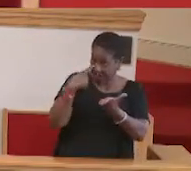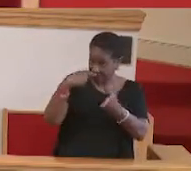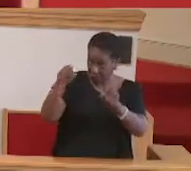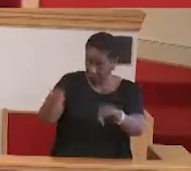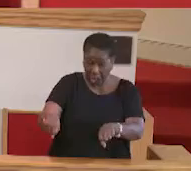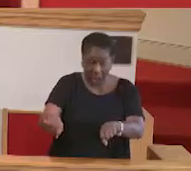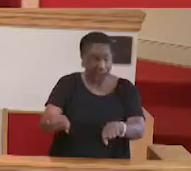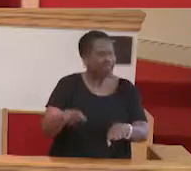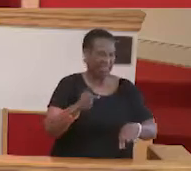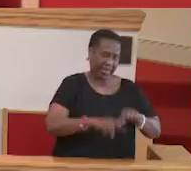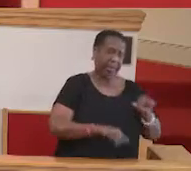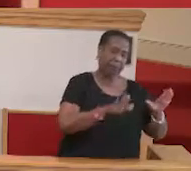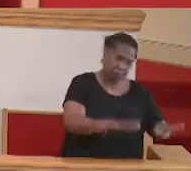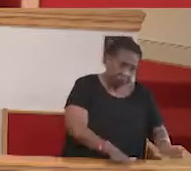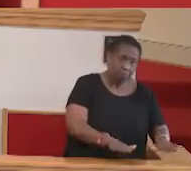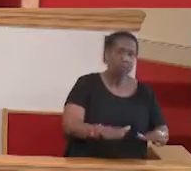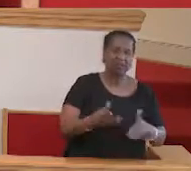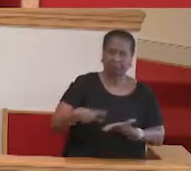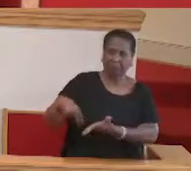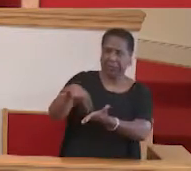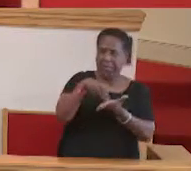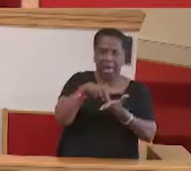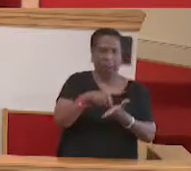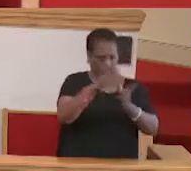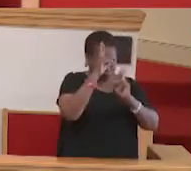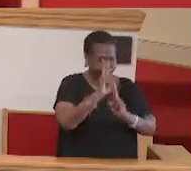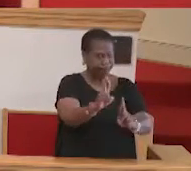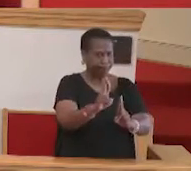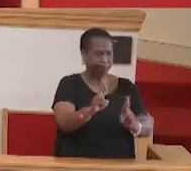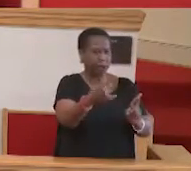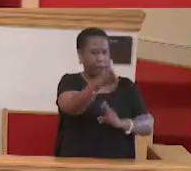give reverence to the word of God.